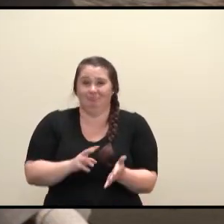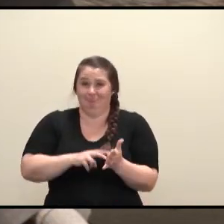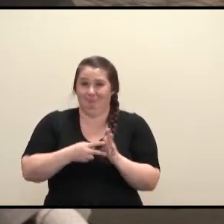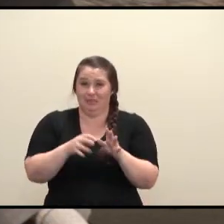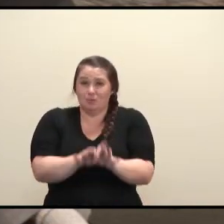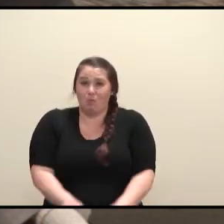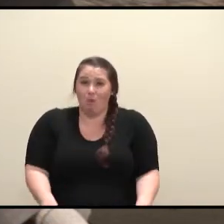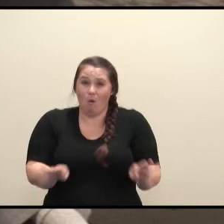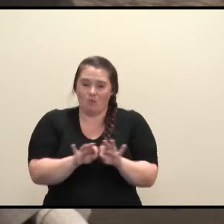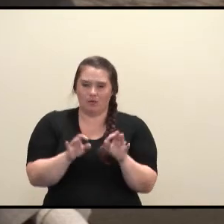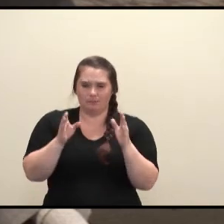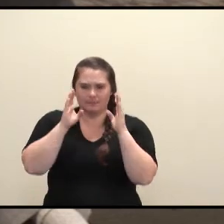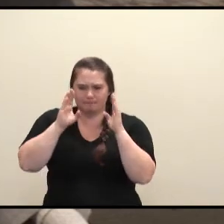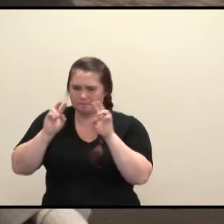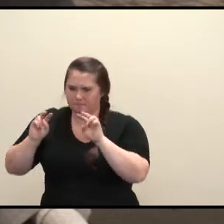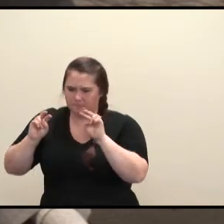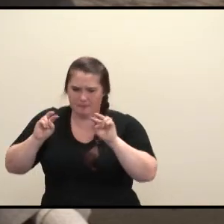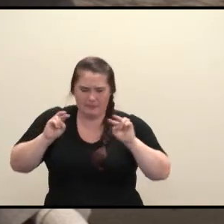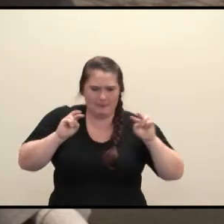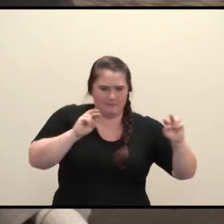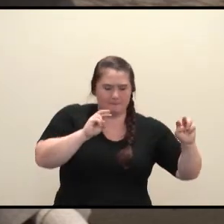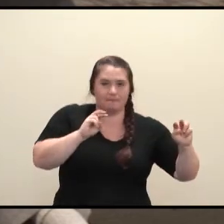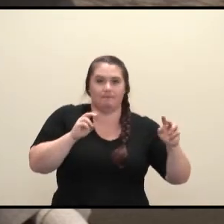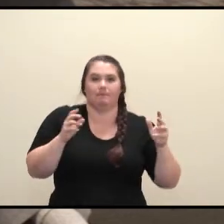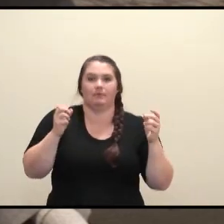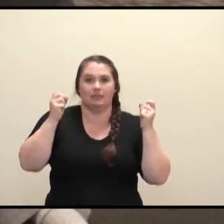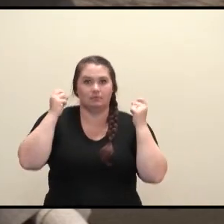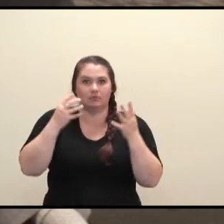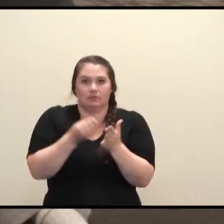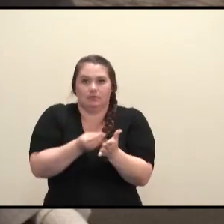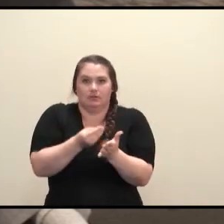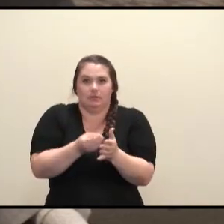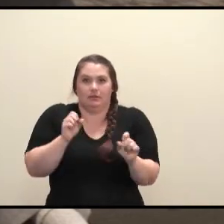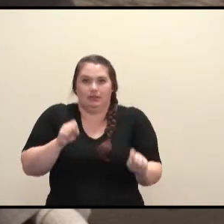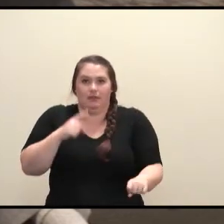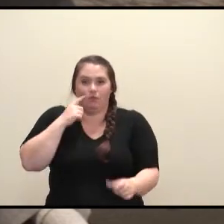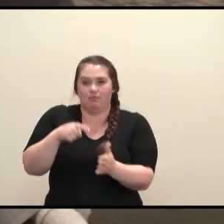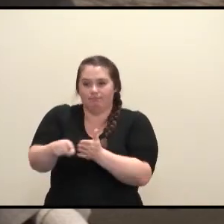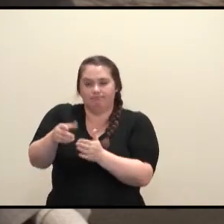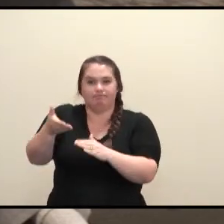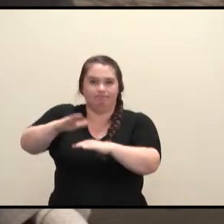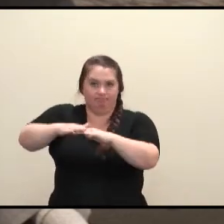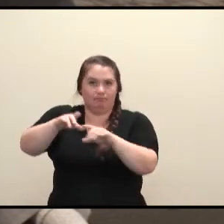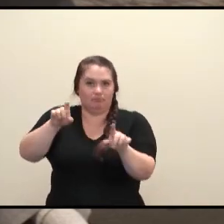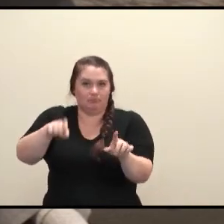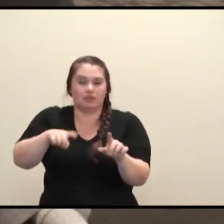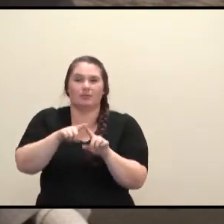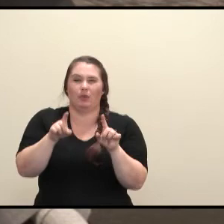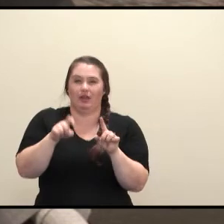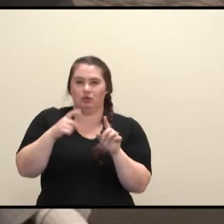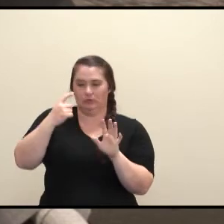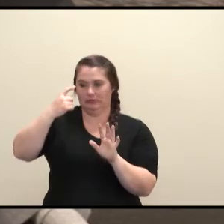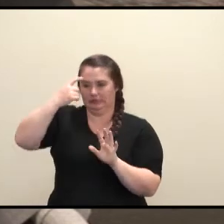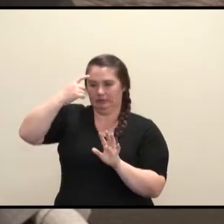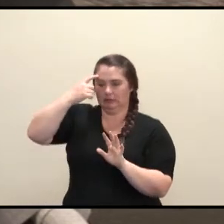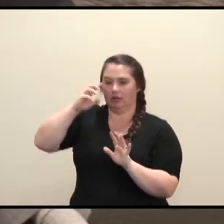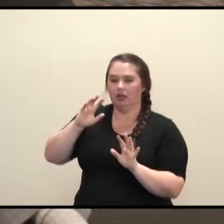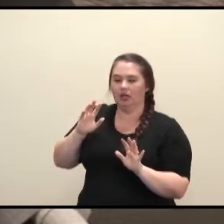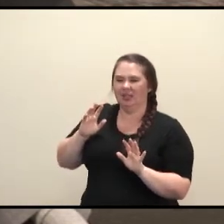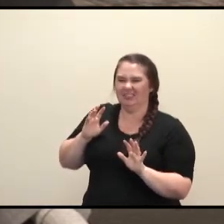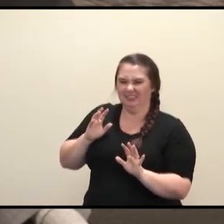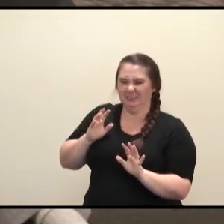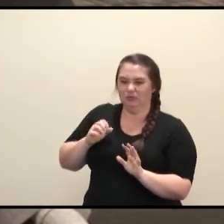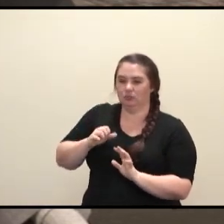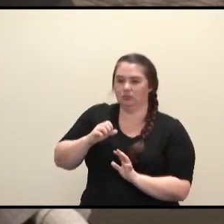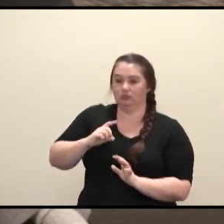paying attention and that we are taking care of things as we can and putting as much money as we can to salaries. But we also have to be mindful too that we are going